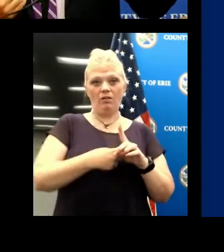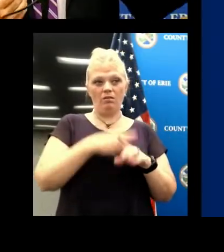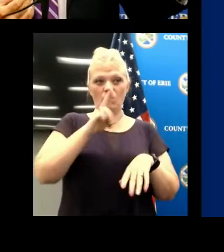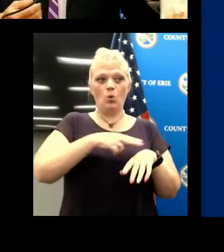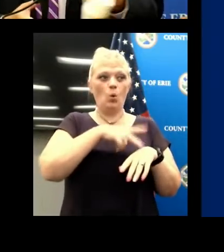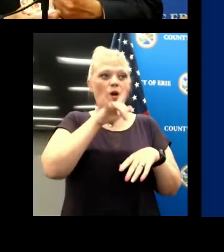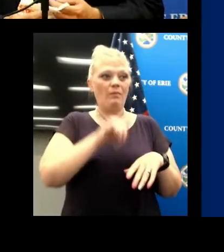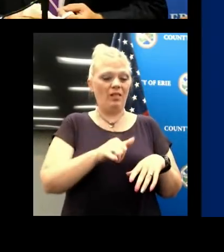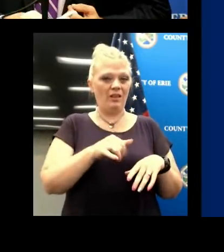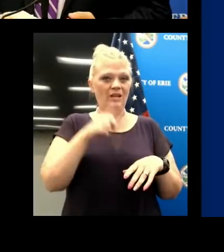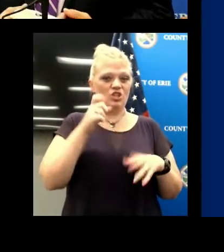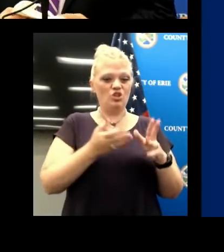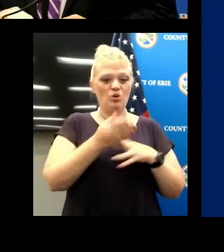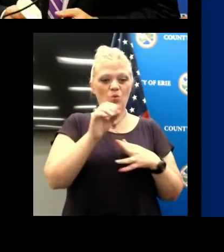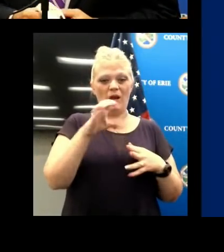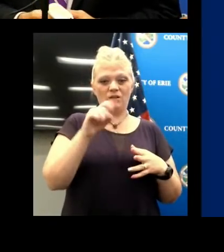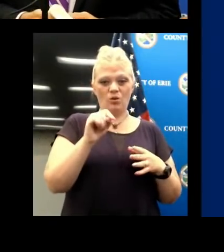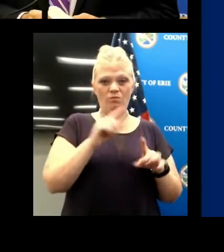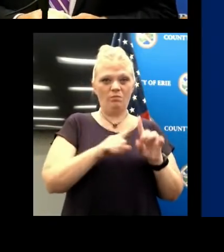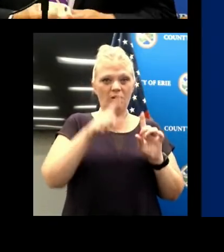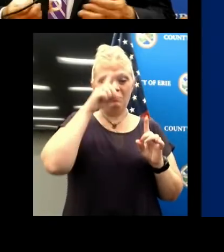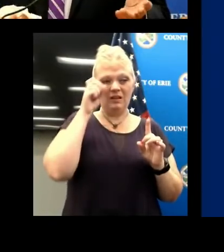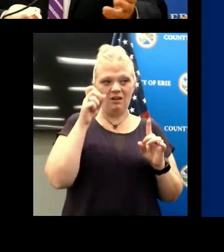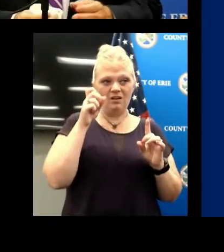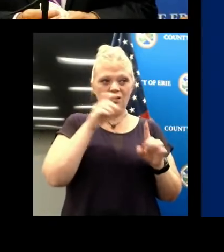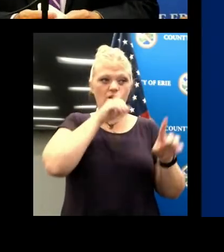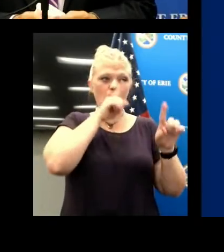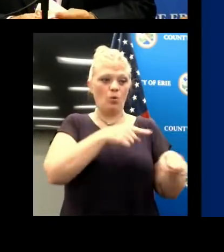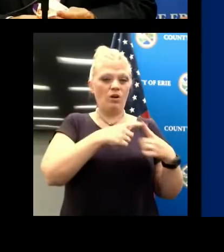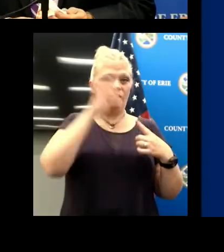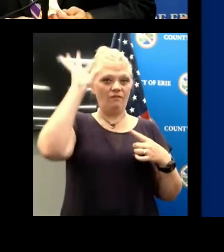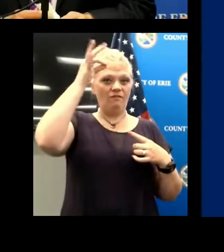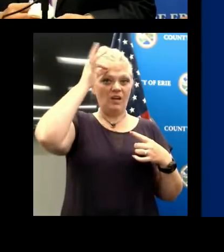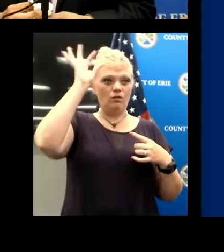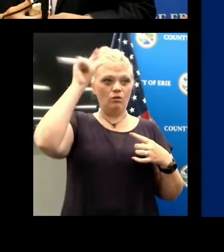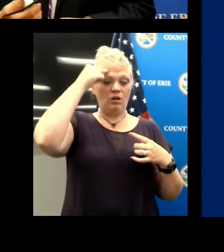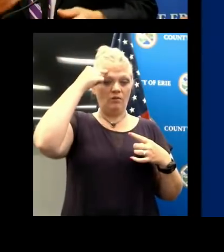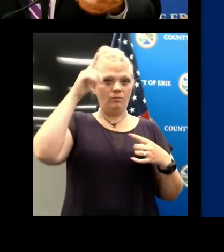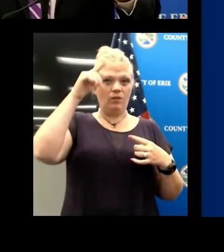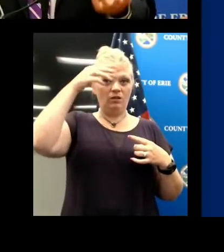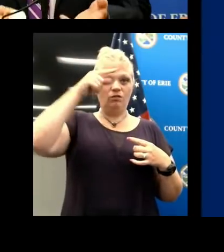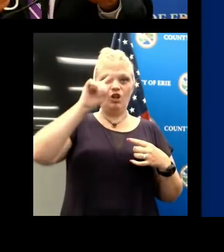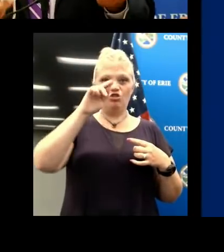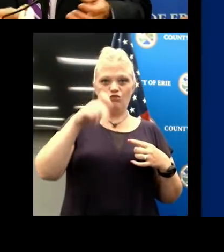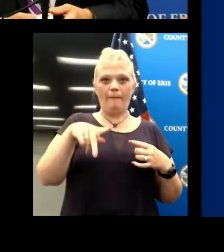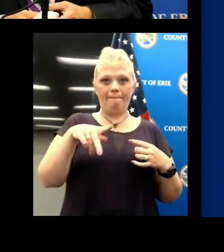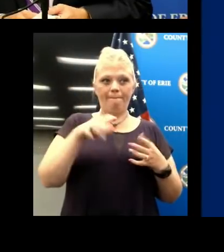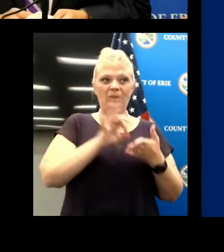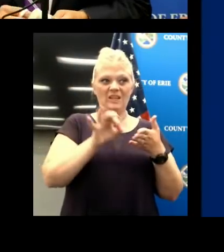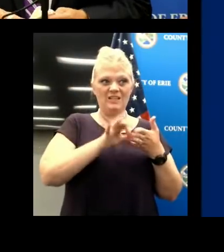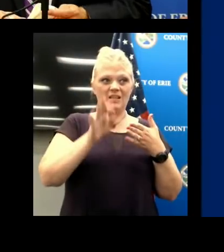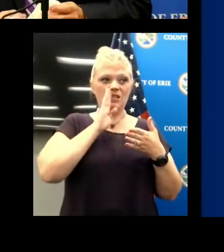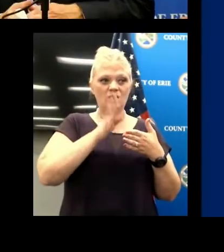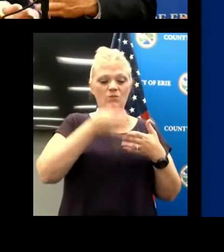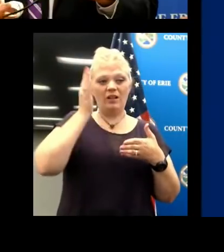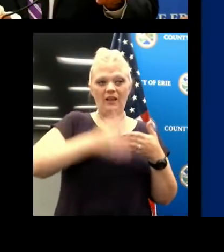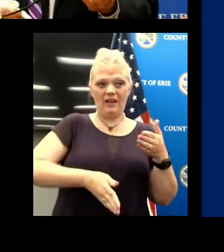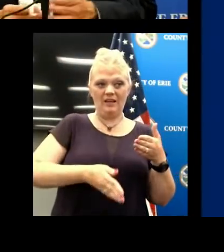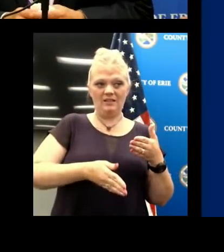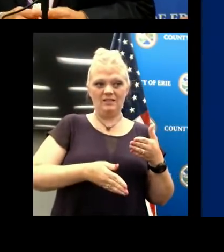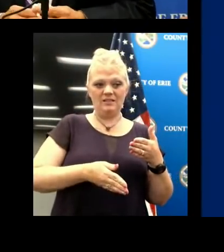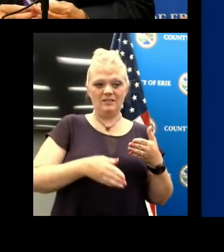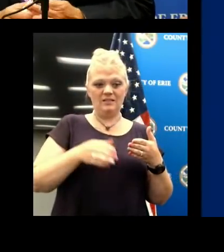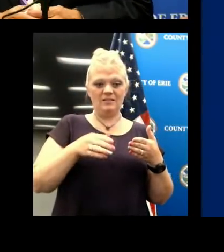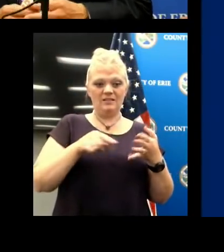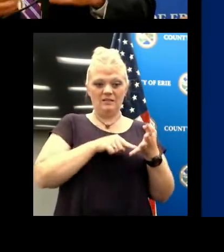would have gone through October, but now because of an order from the federal government, Trump administration, the census will end at the end of